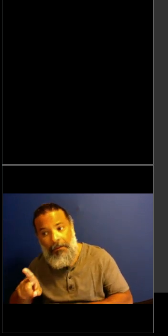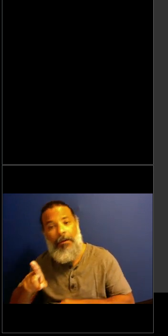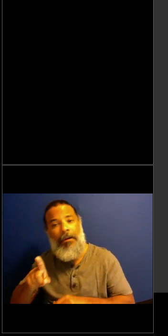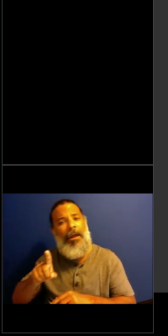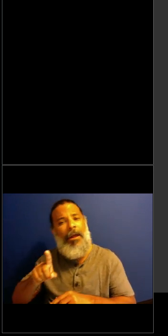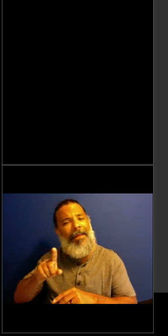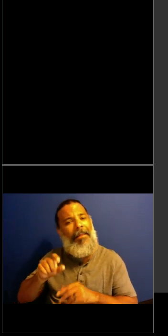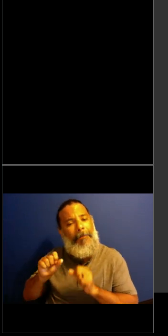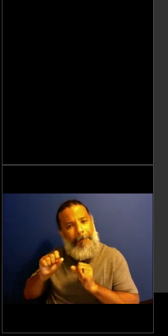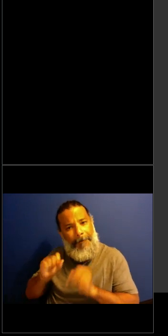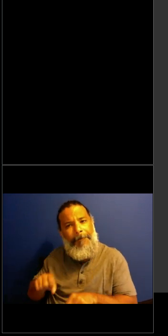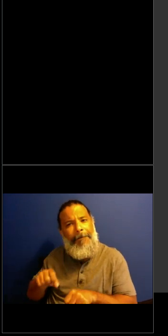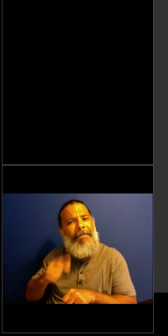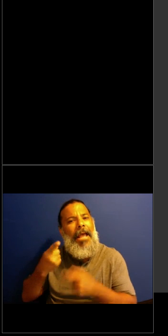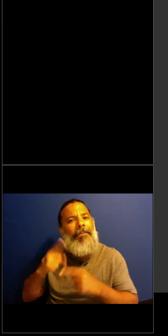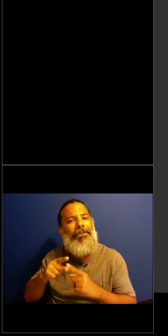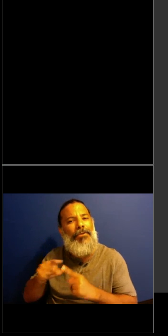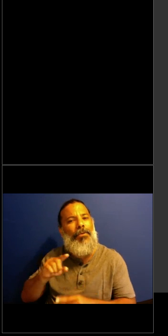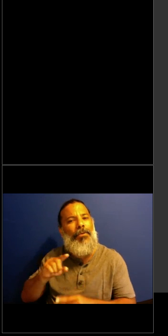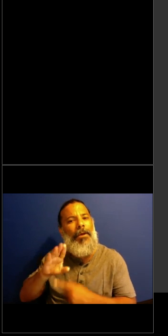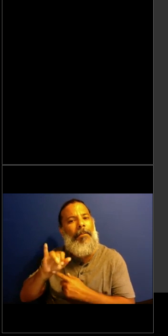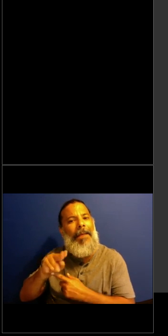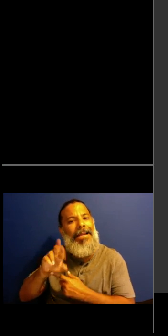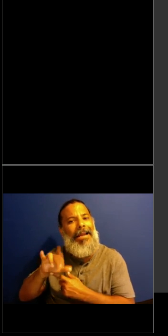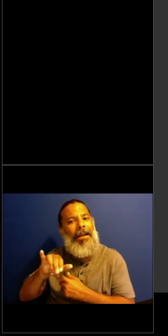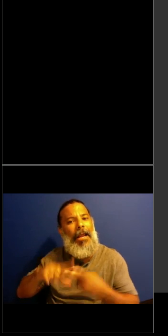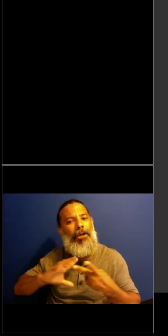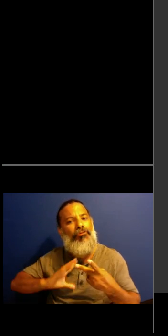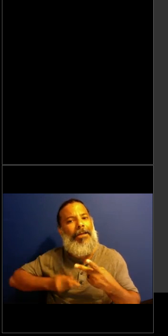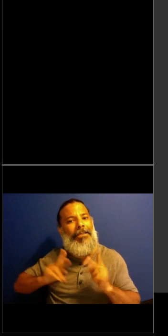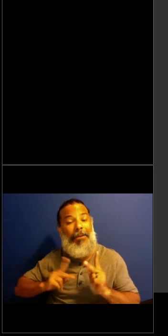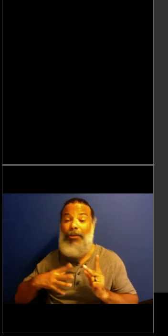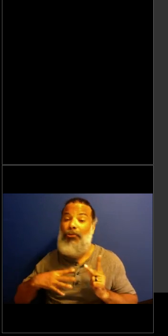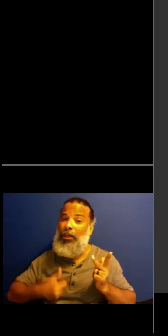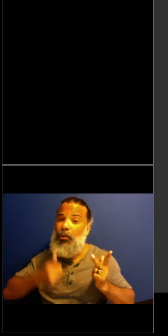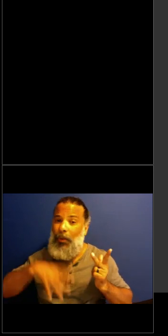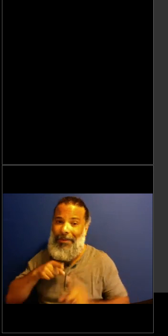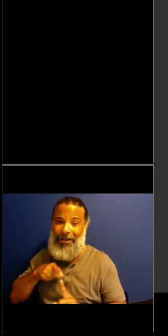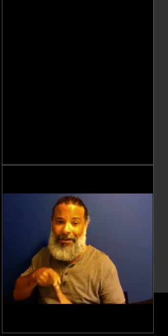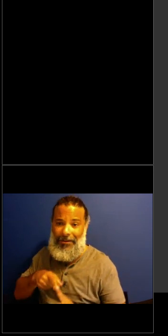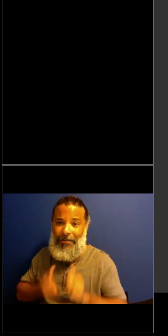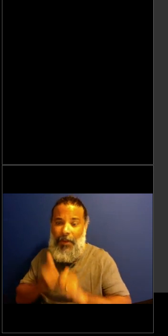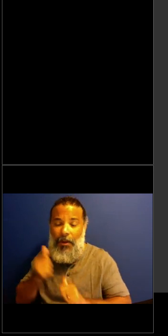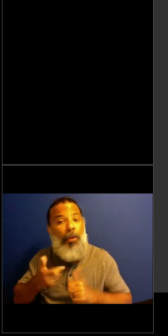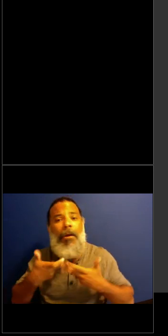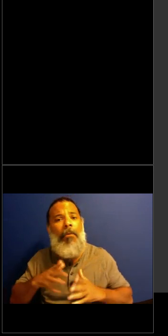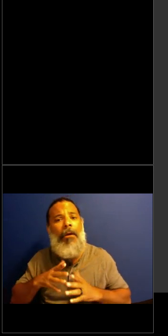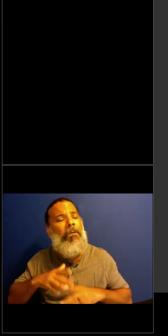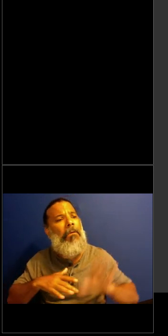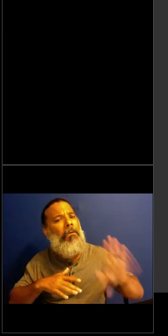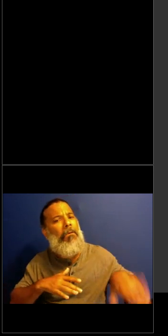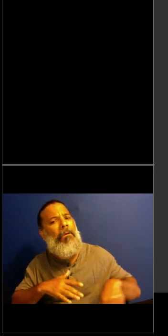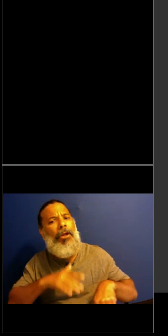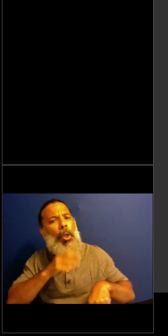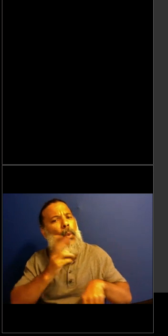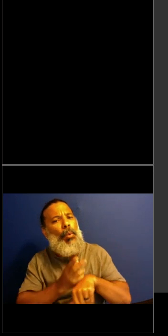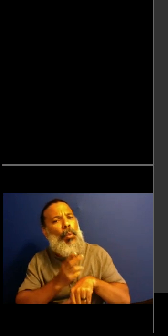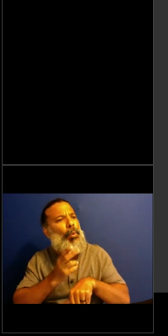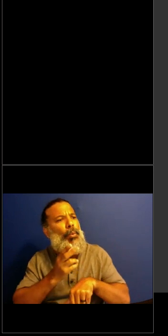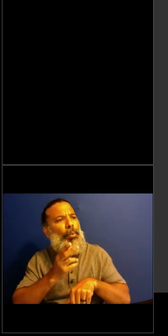something that happens quite often to binary trans people and to trans women especially. So while we don't want to discourage people avoiding